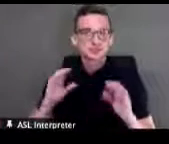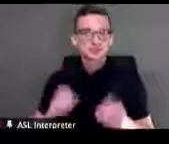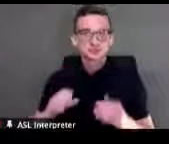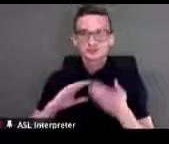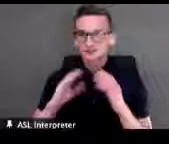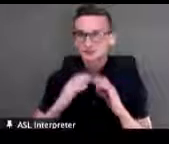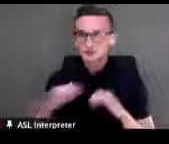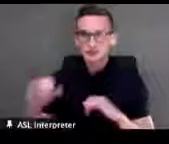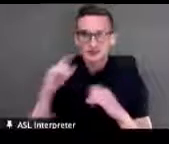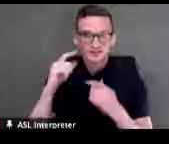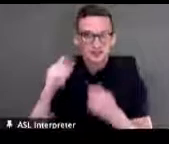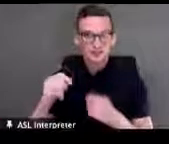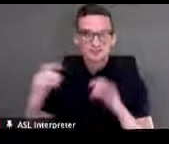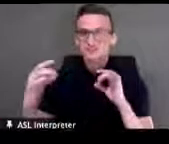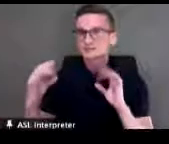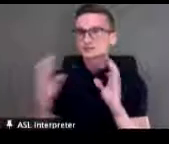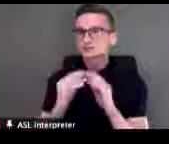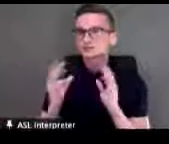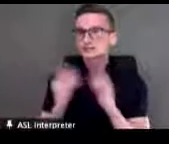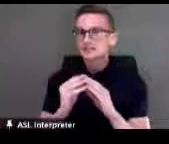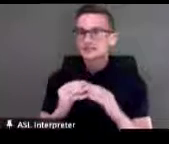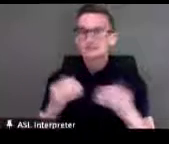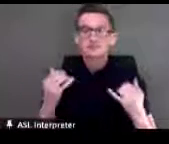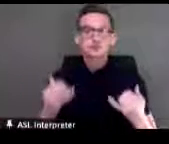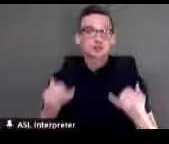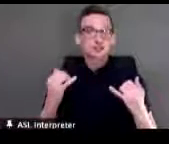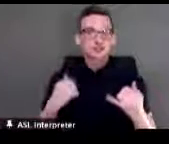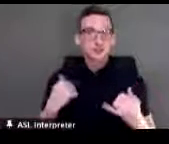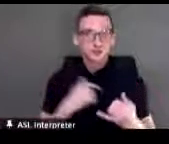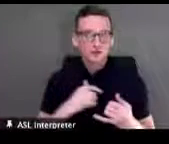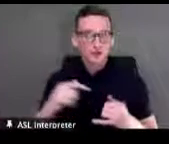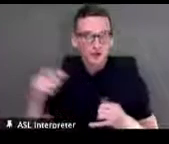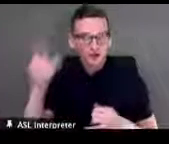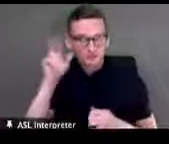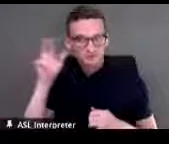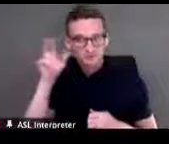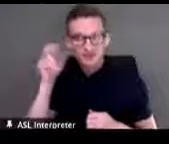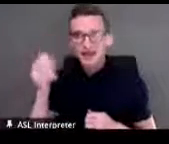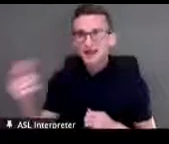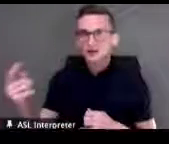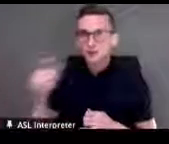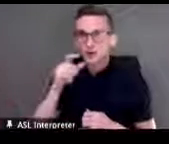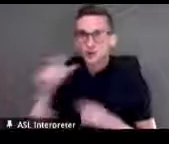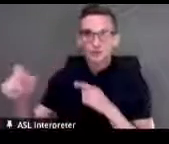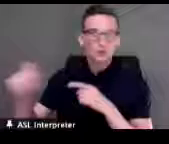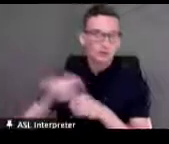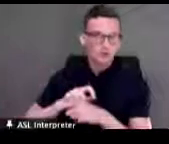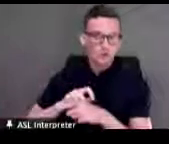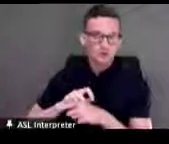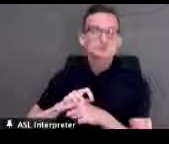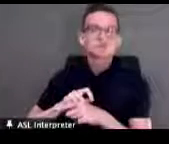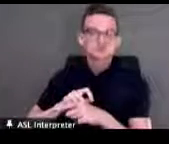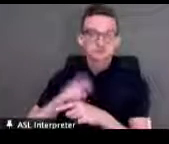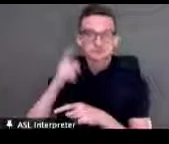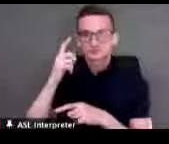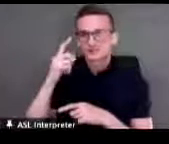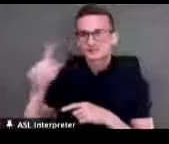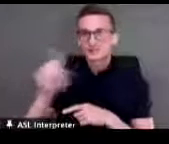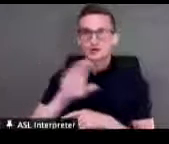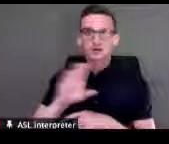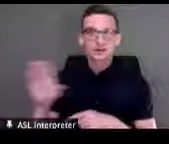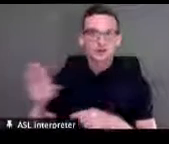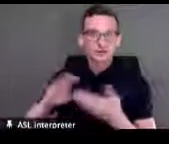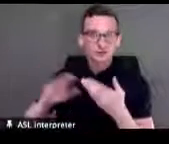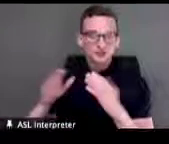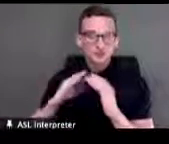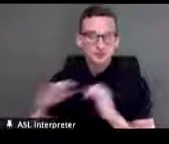Meeting. At this time, we're listening to anyone who is calling in for their community of